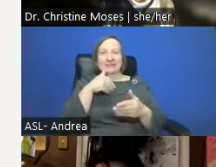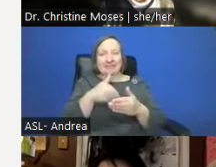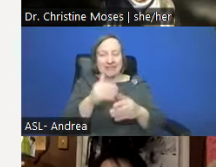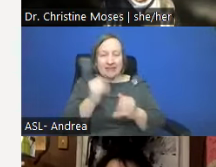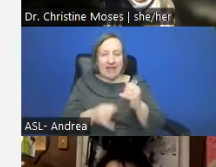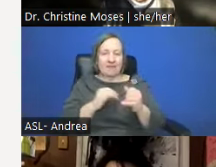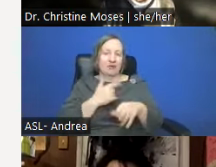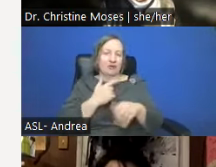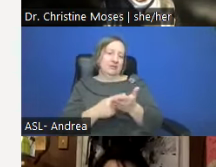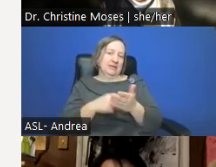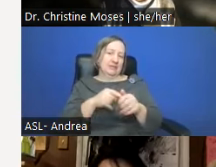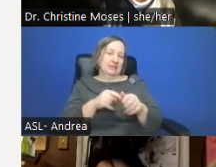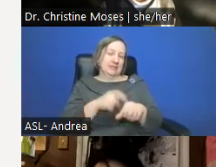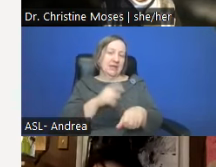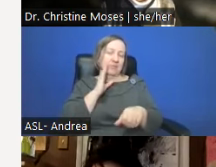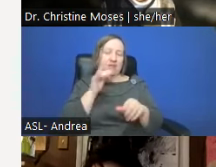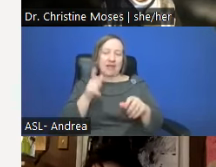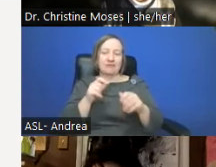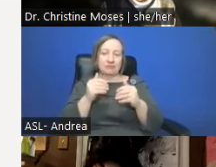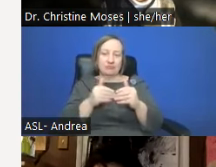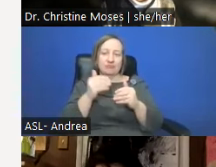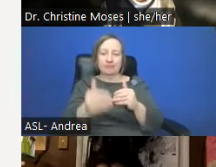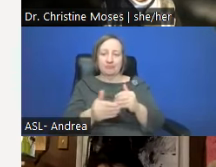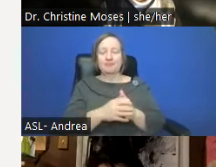our discussion time and we're going to have to move on soon. Cool.